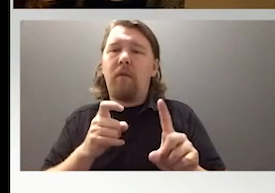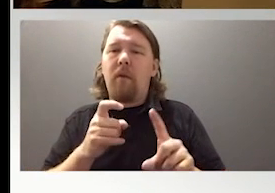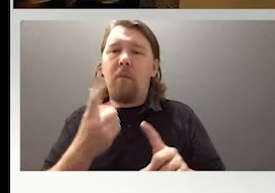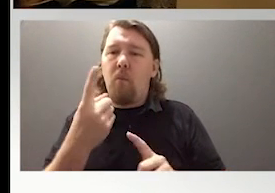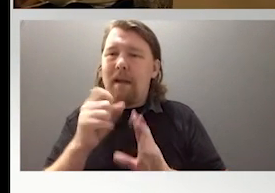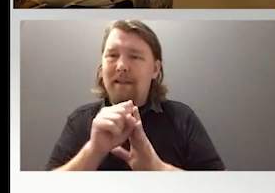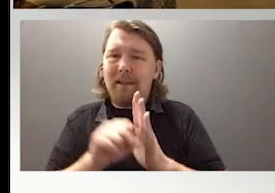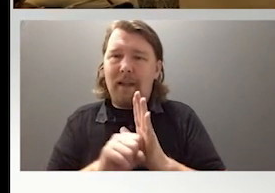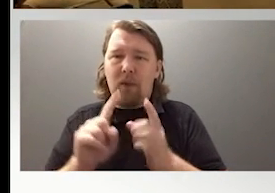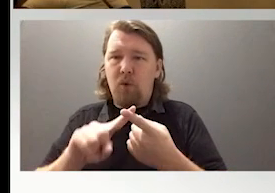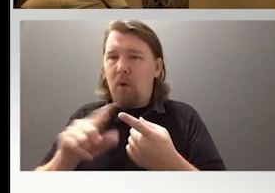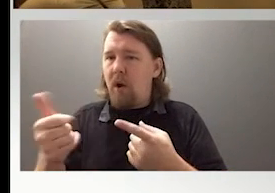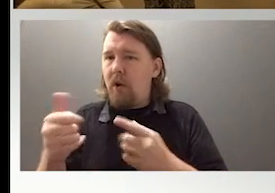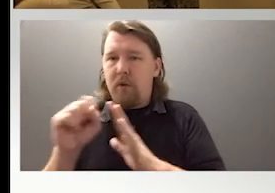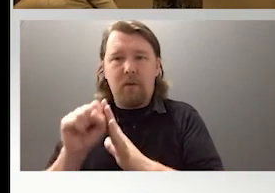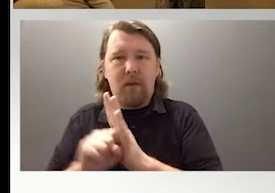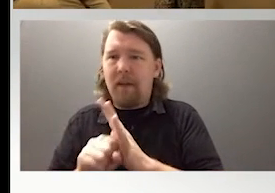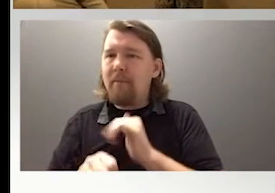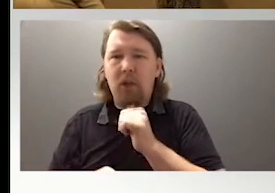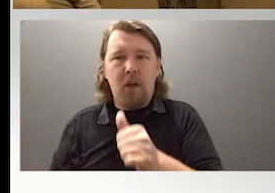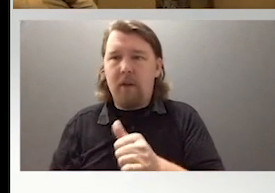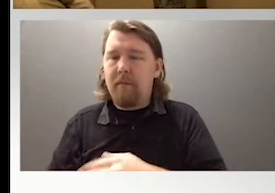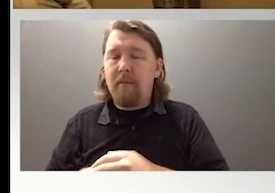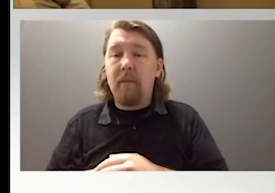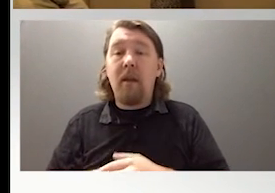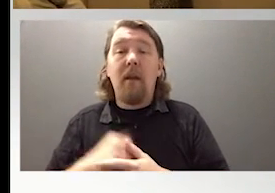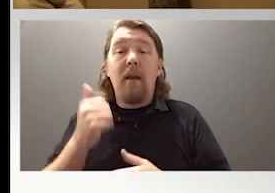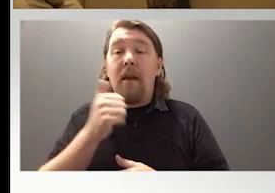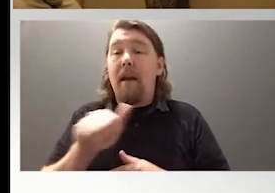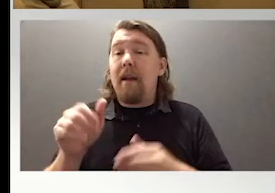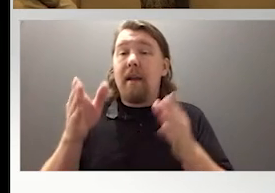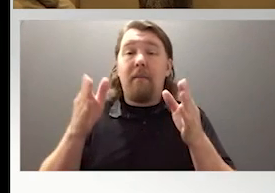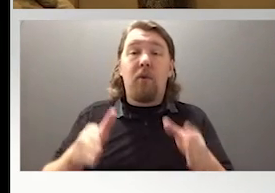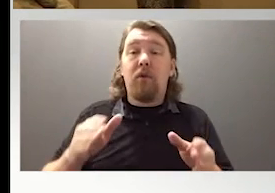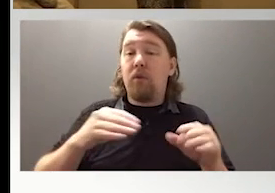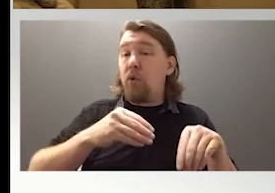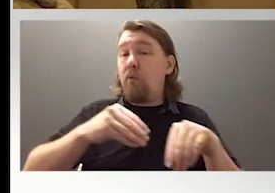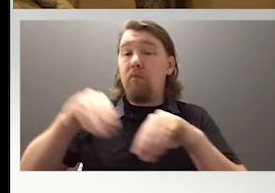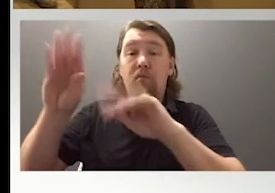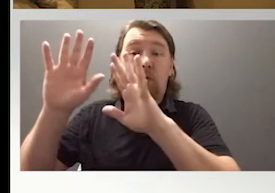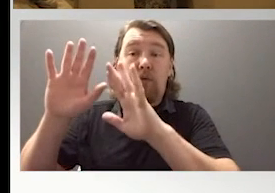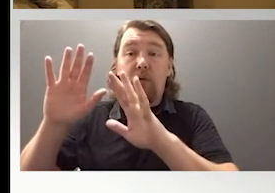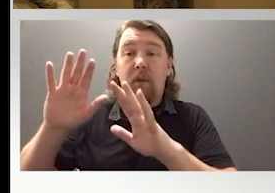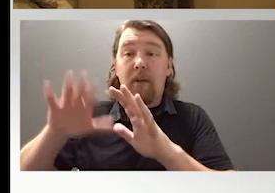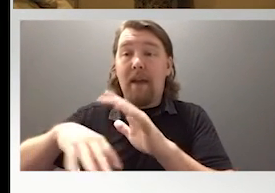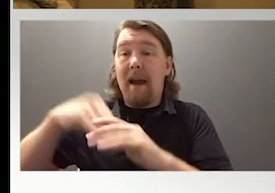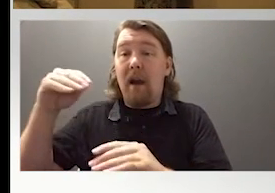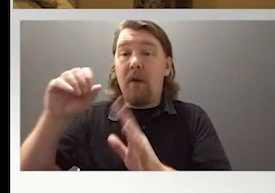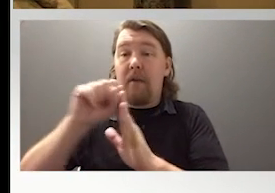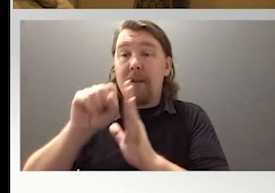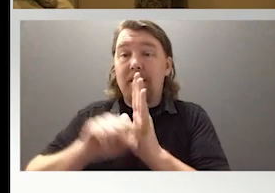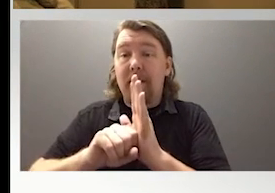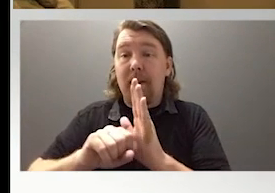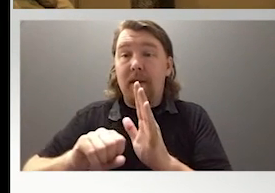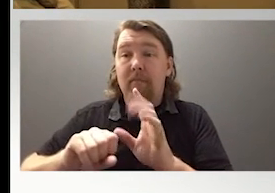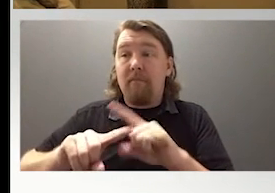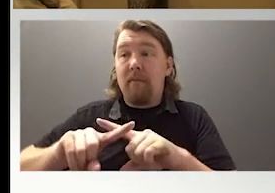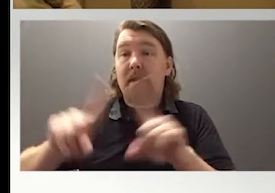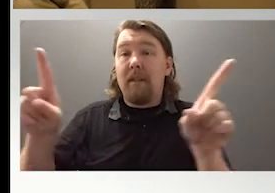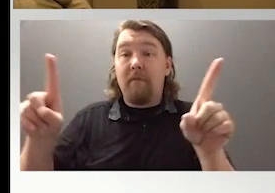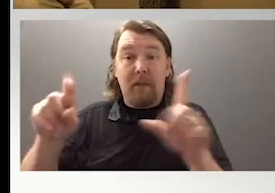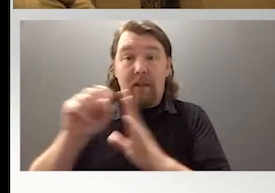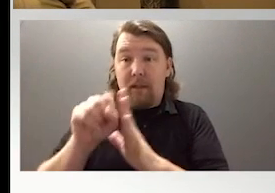to another. So anybody who moves away out of the state to